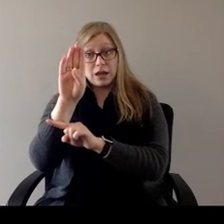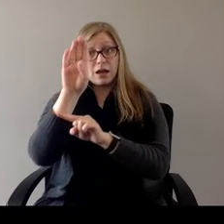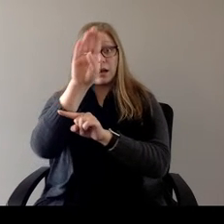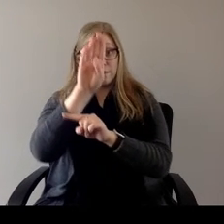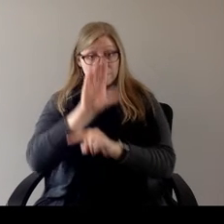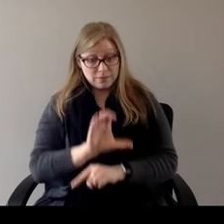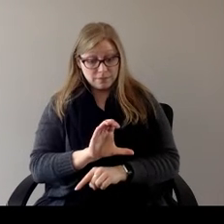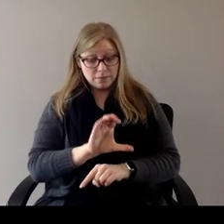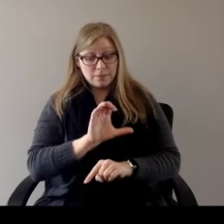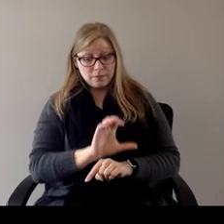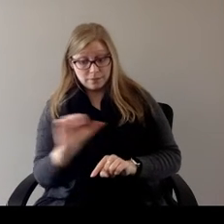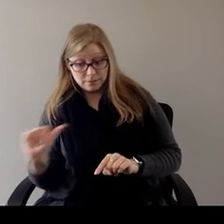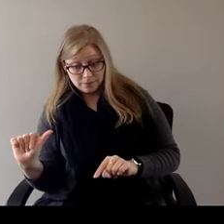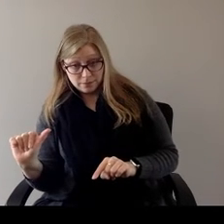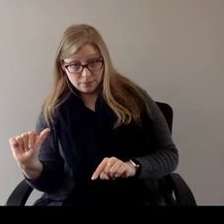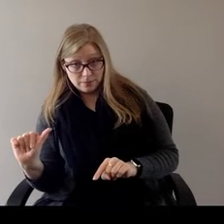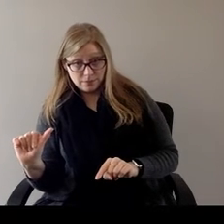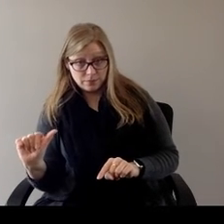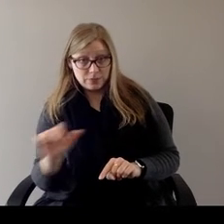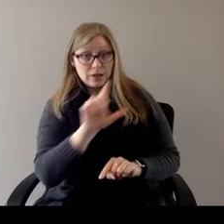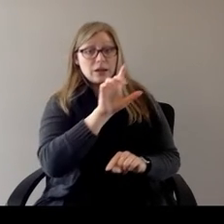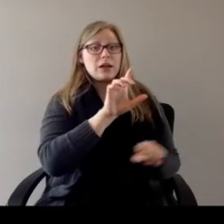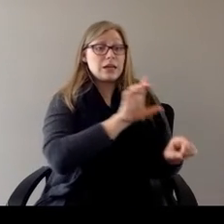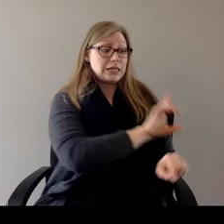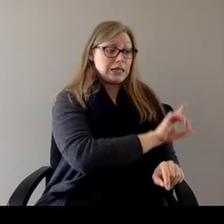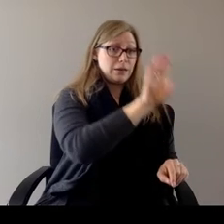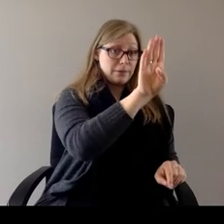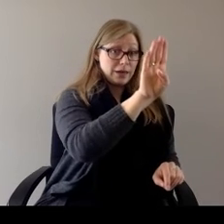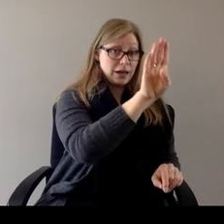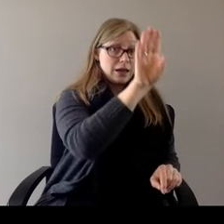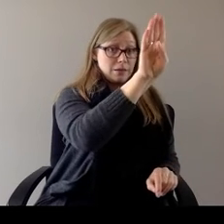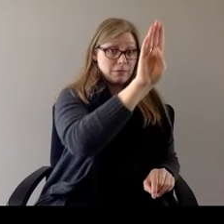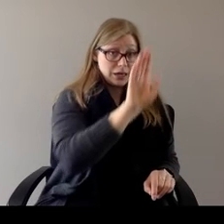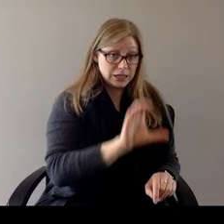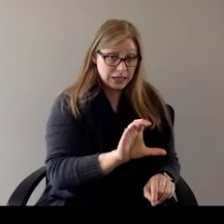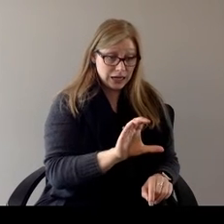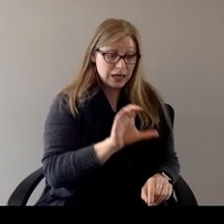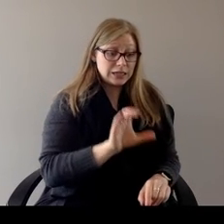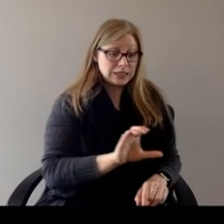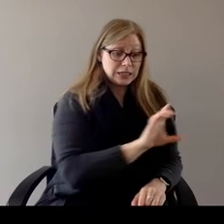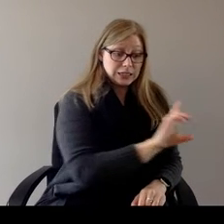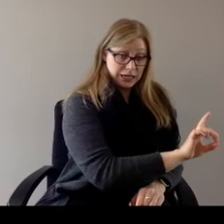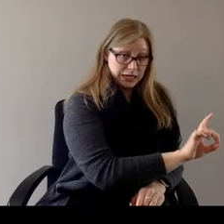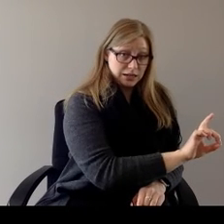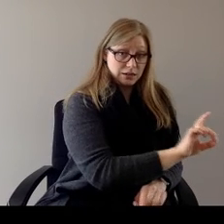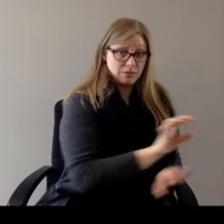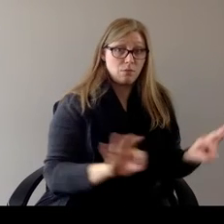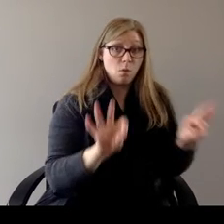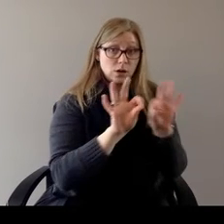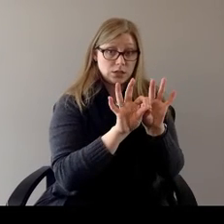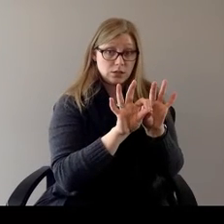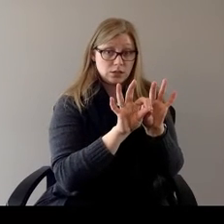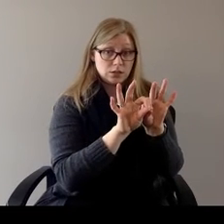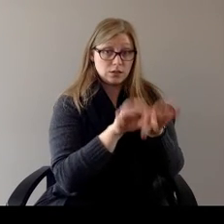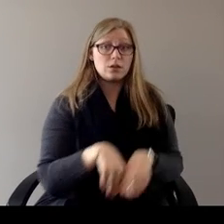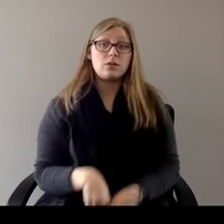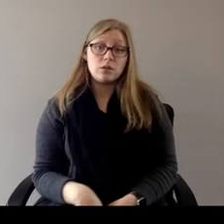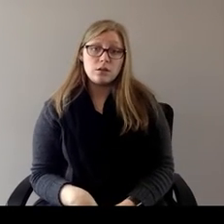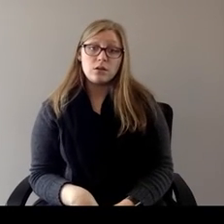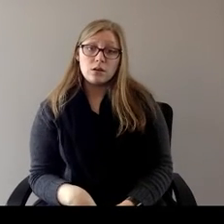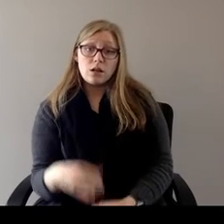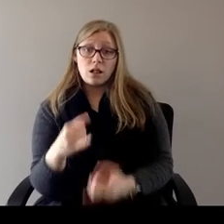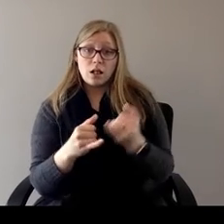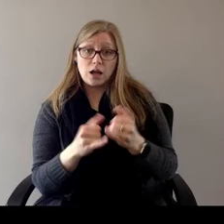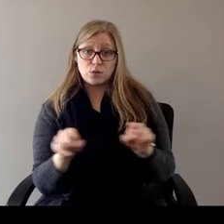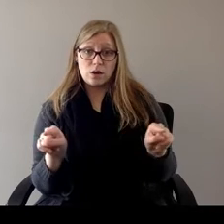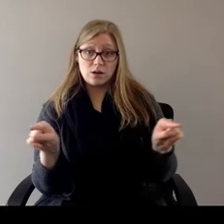CA. DB, BC, and then CD. So the last one is in red. So